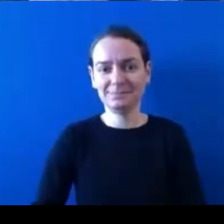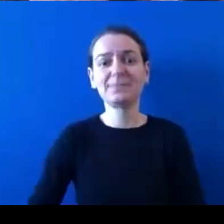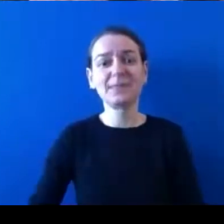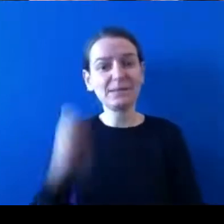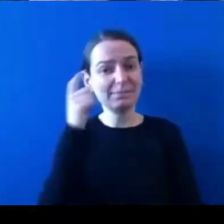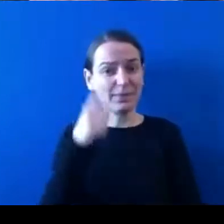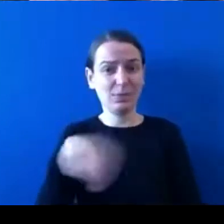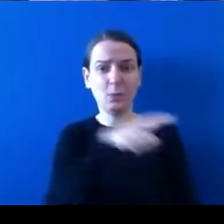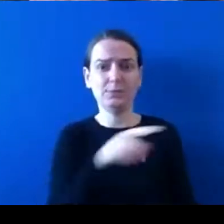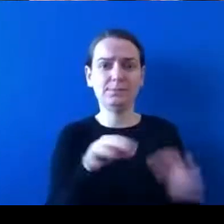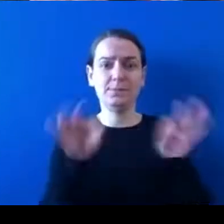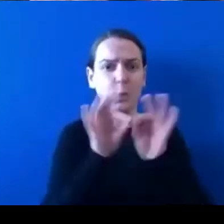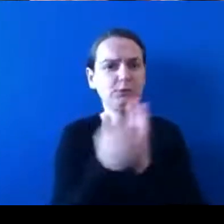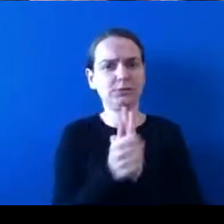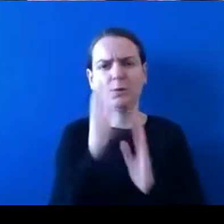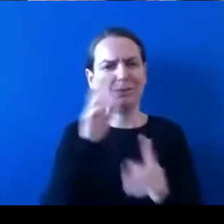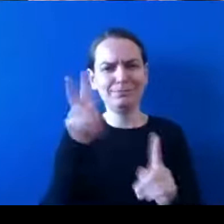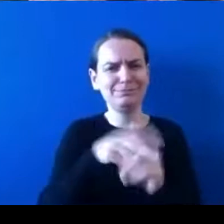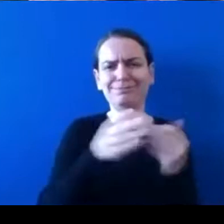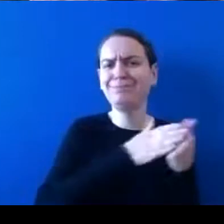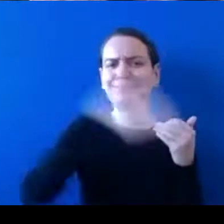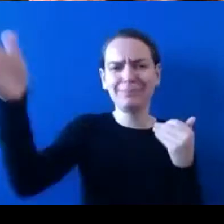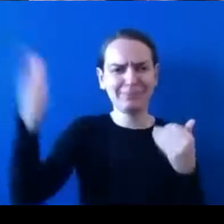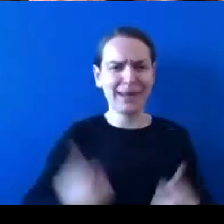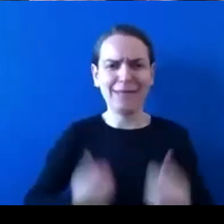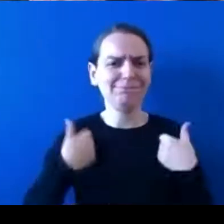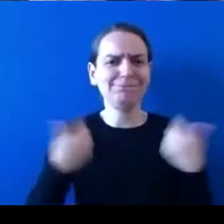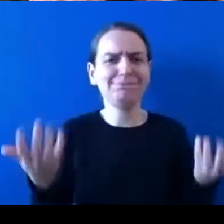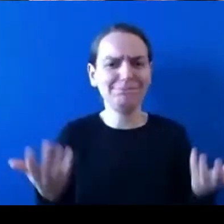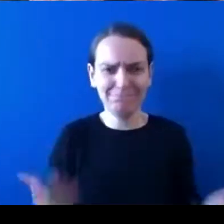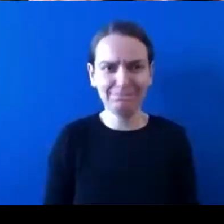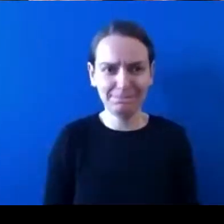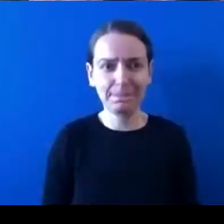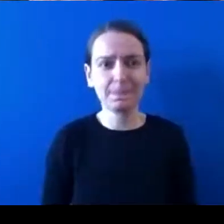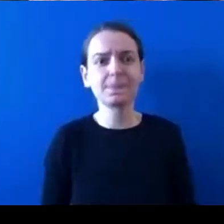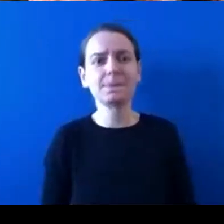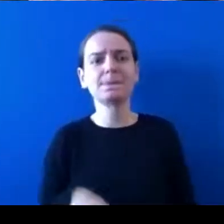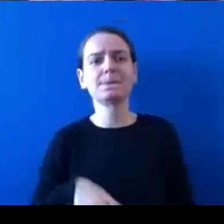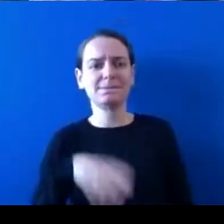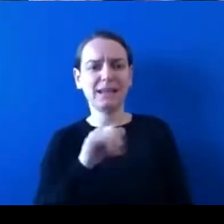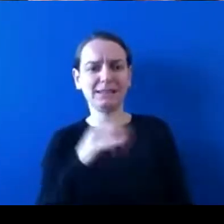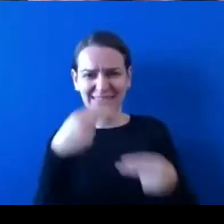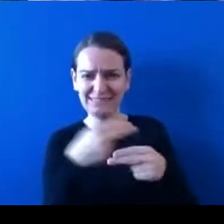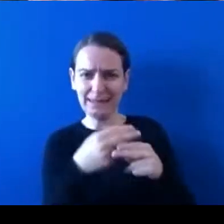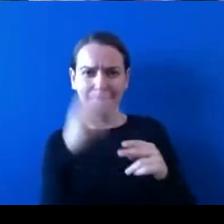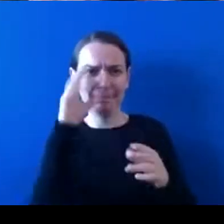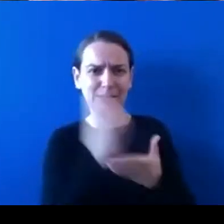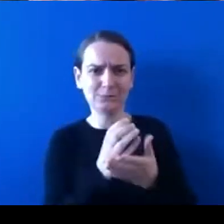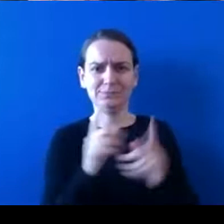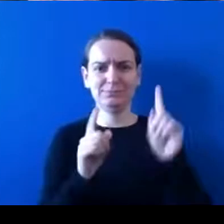O&M is a lifetime skill. Unlike some of the things that you learn in school, O&M is if you're